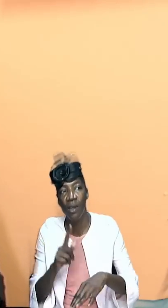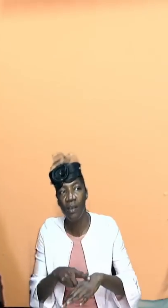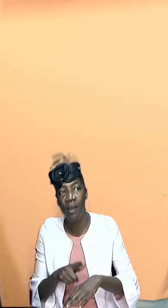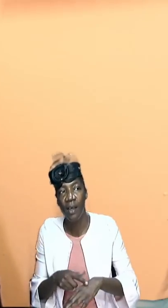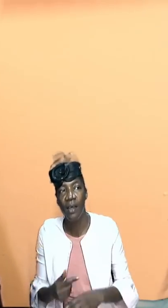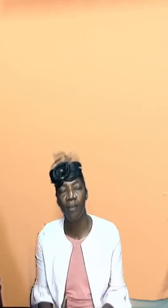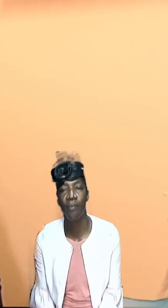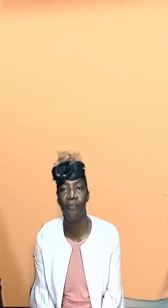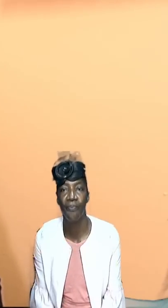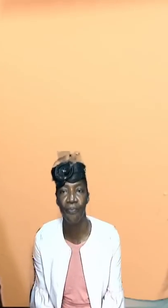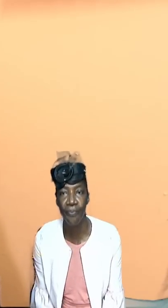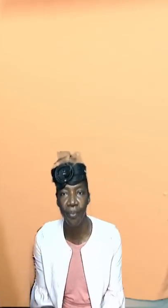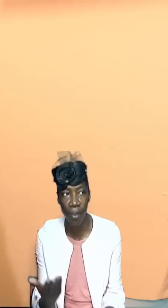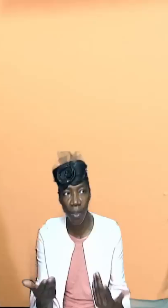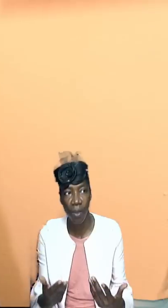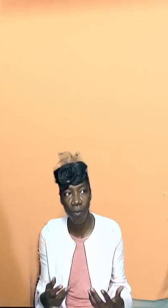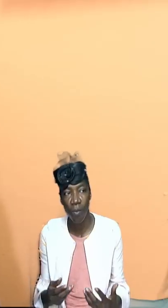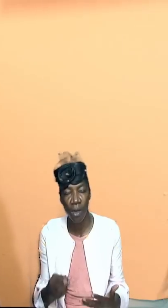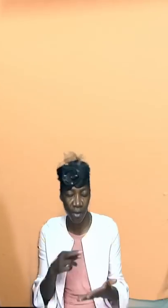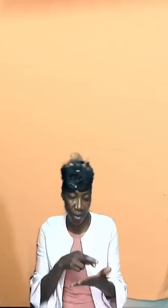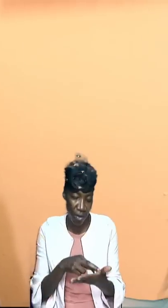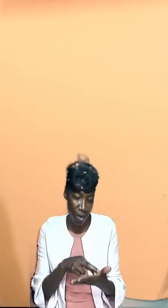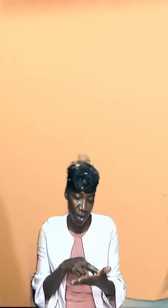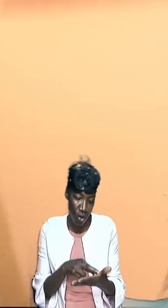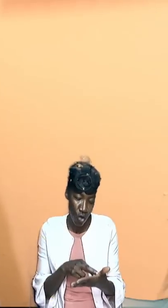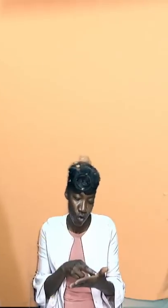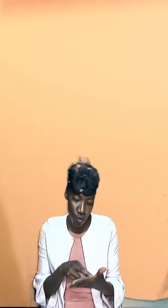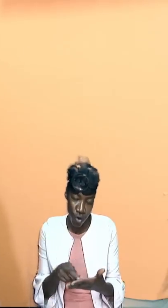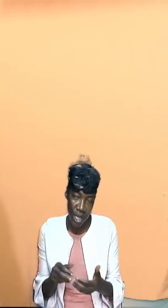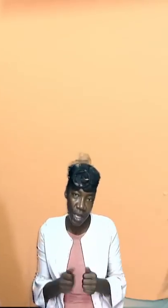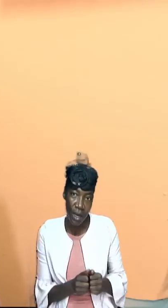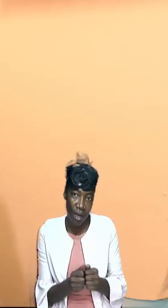I want us to read together, and it might seem